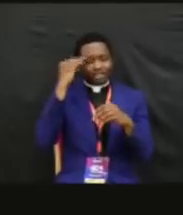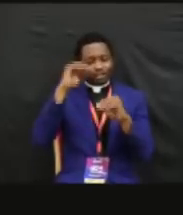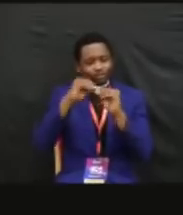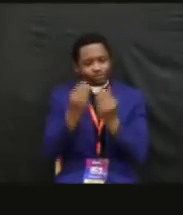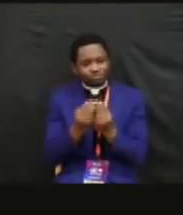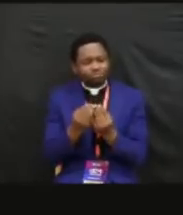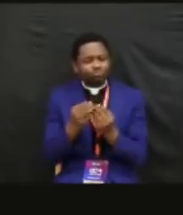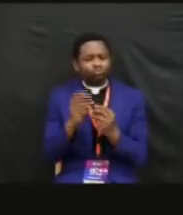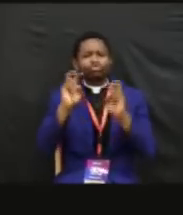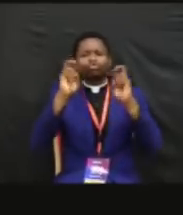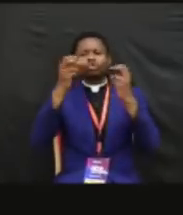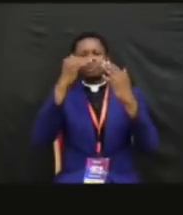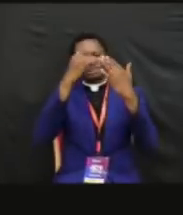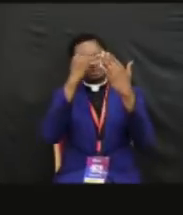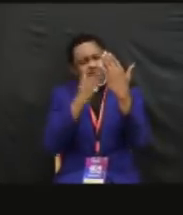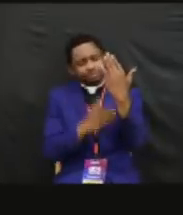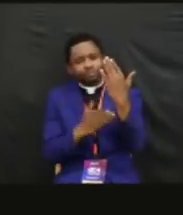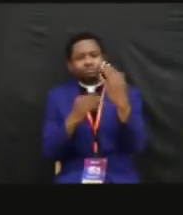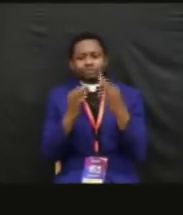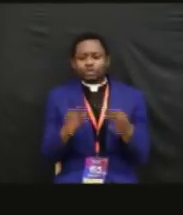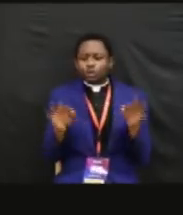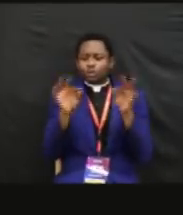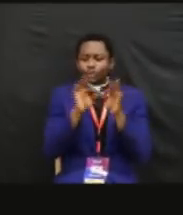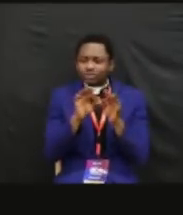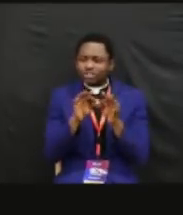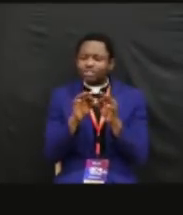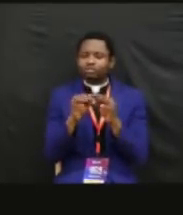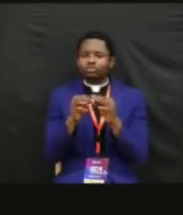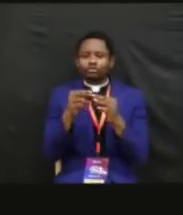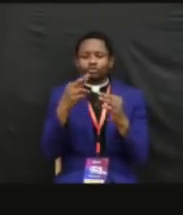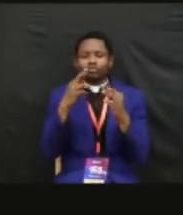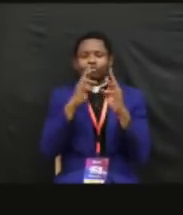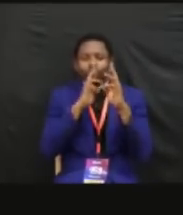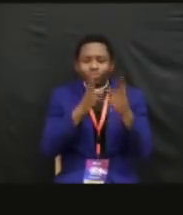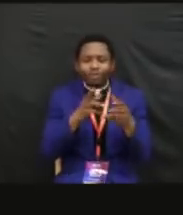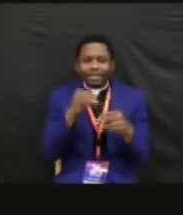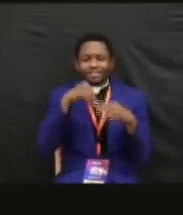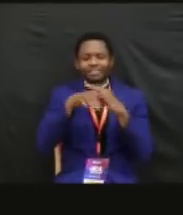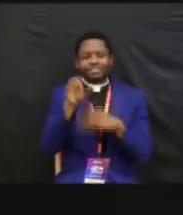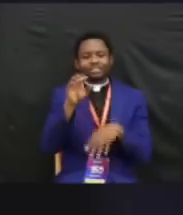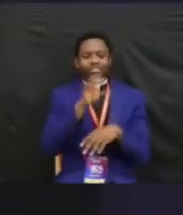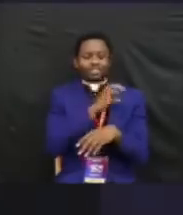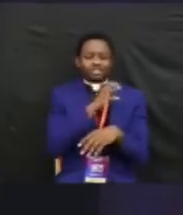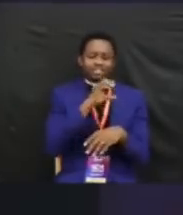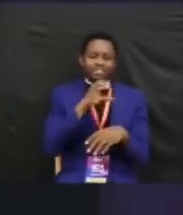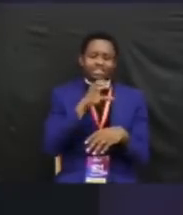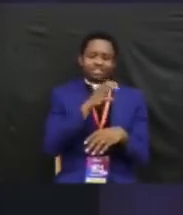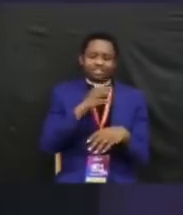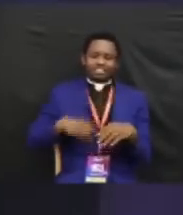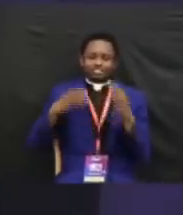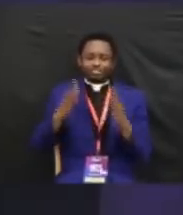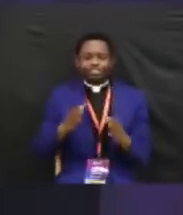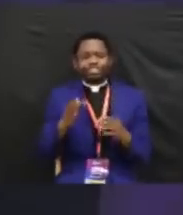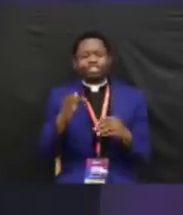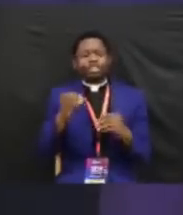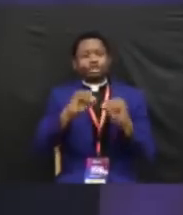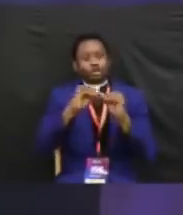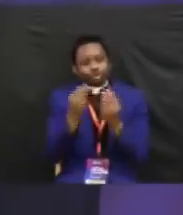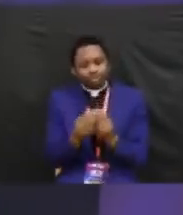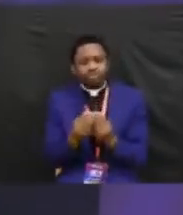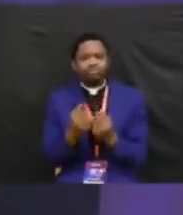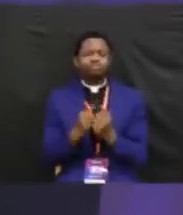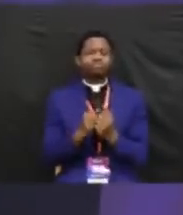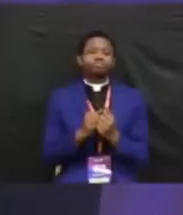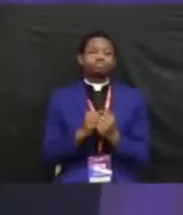included the importance of feedback in a Christian organization. Self-discipline, effective leadership,